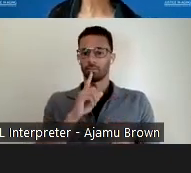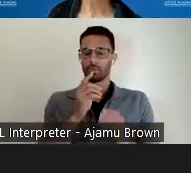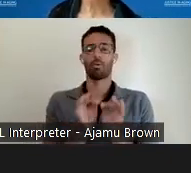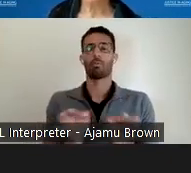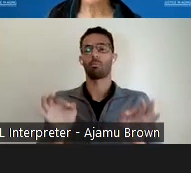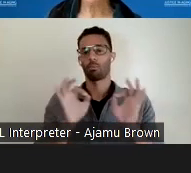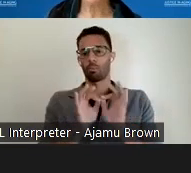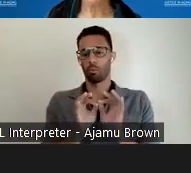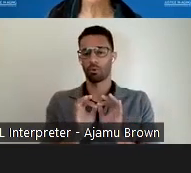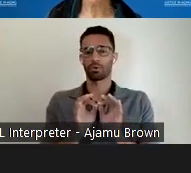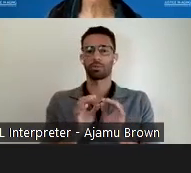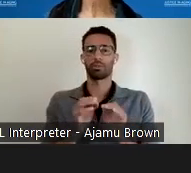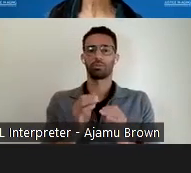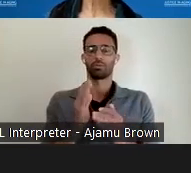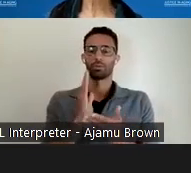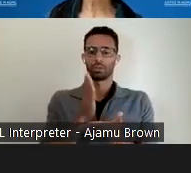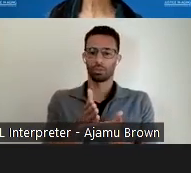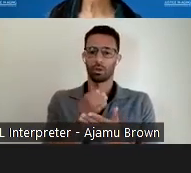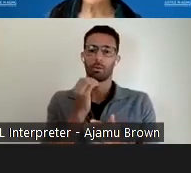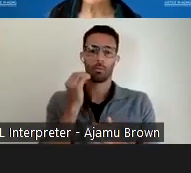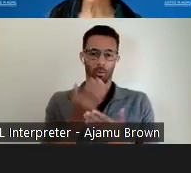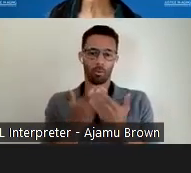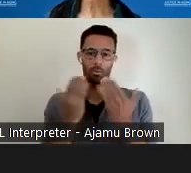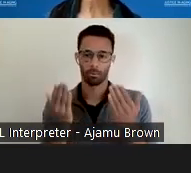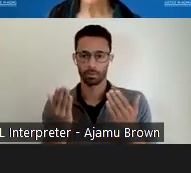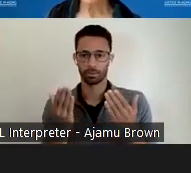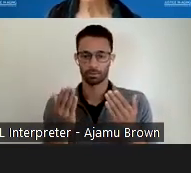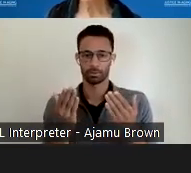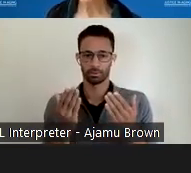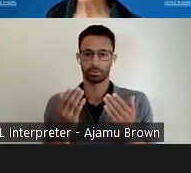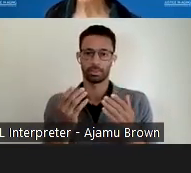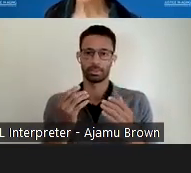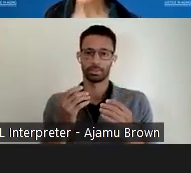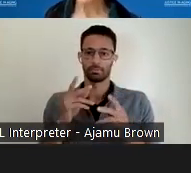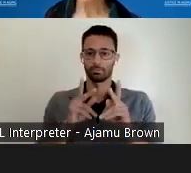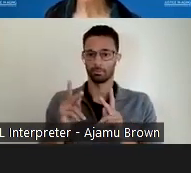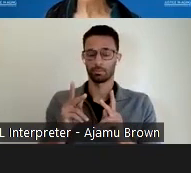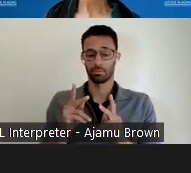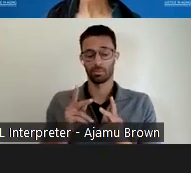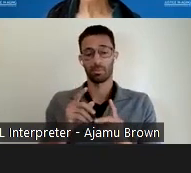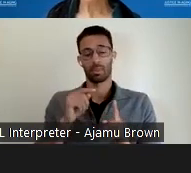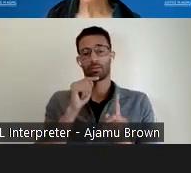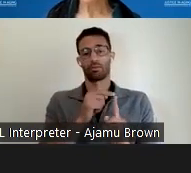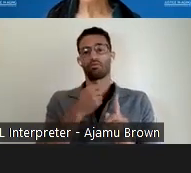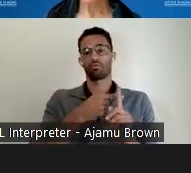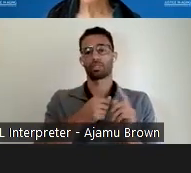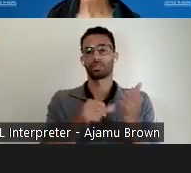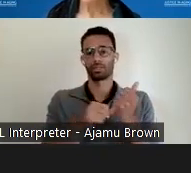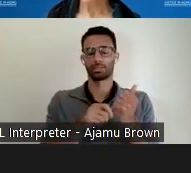homeless prevention has to be a key piece of how we address older